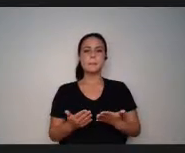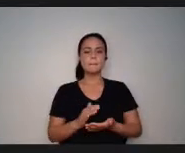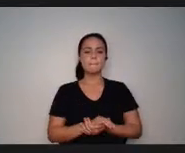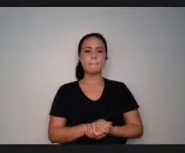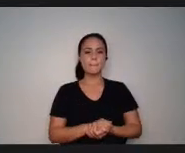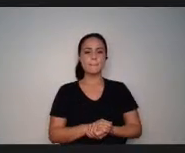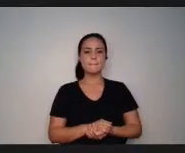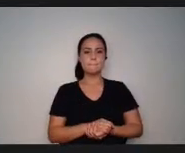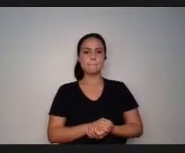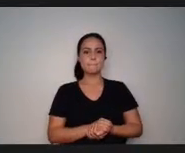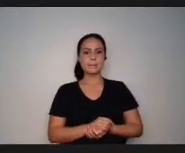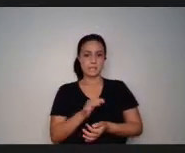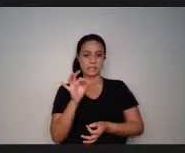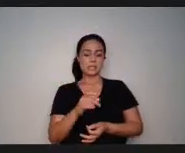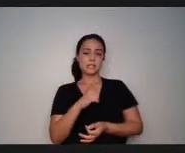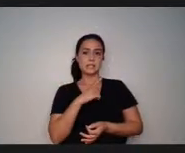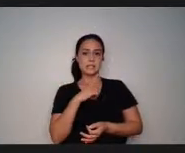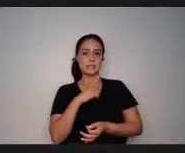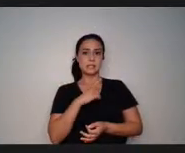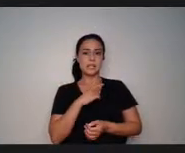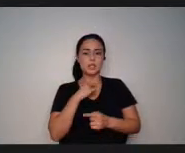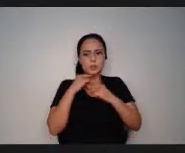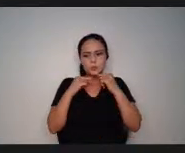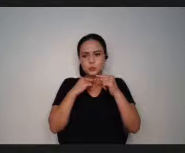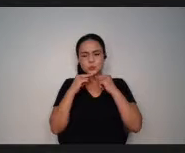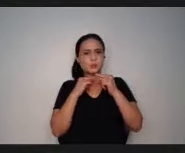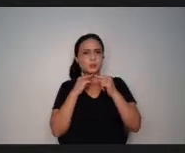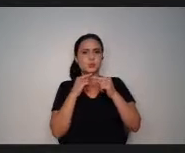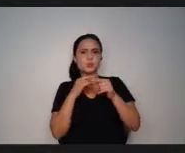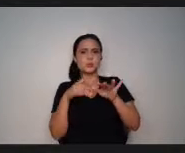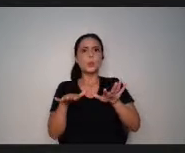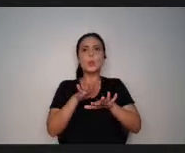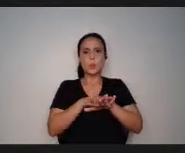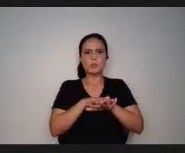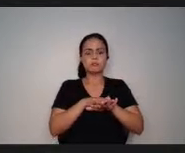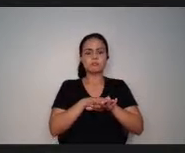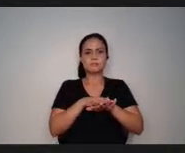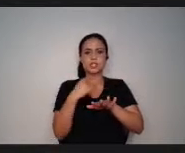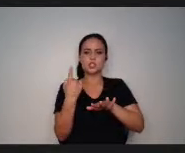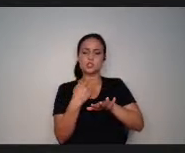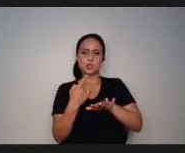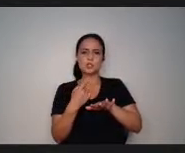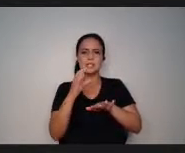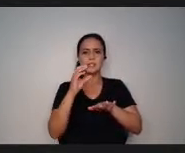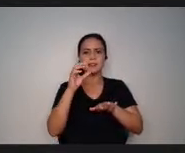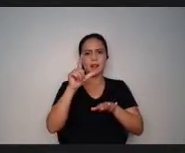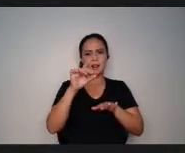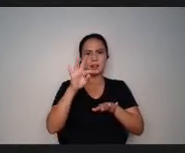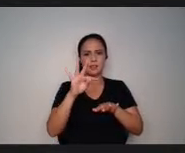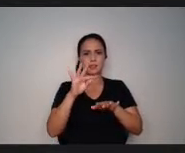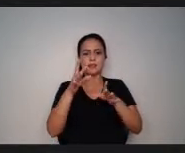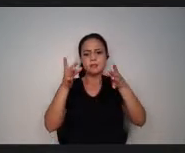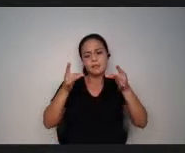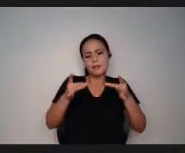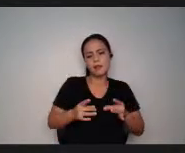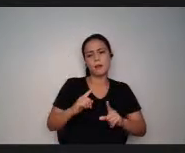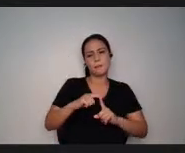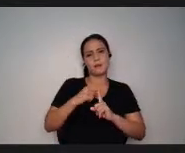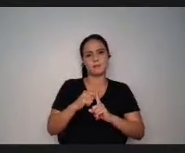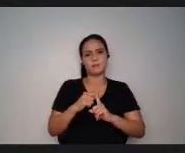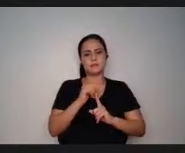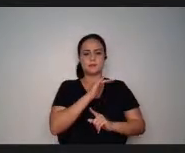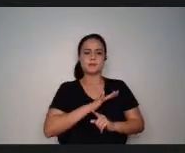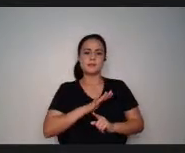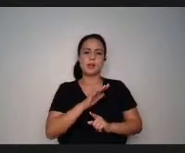each sector. Because of course, there will be issues that we have to put in our labor